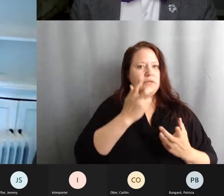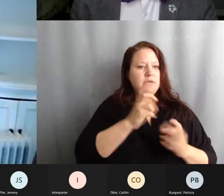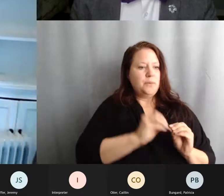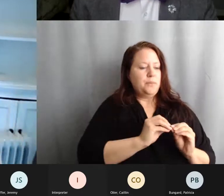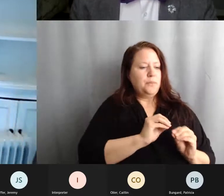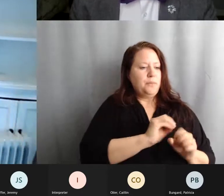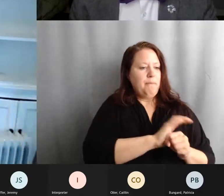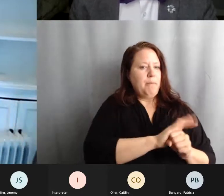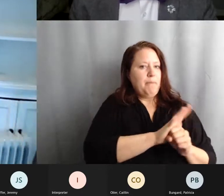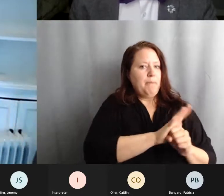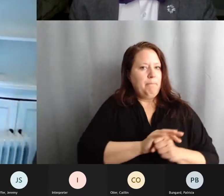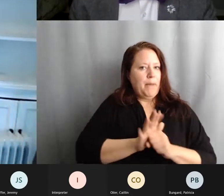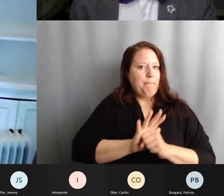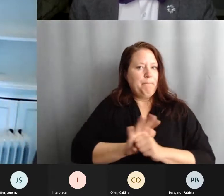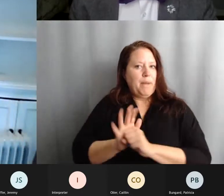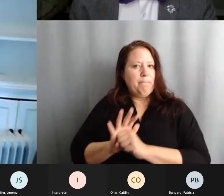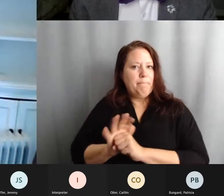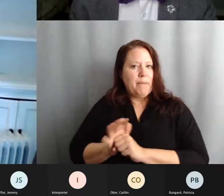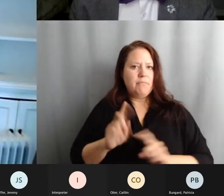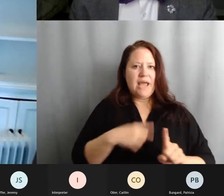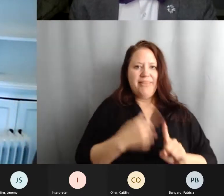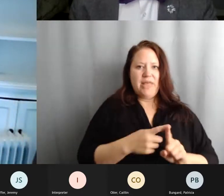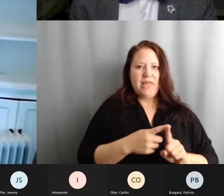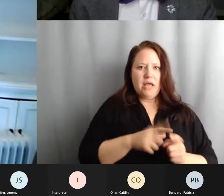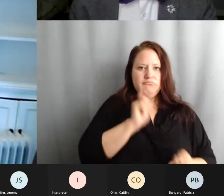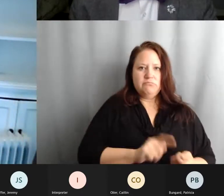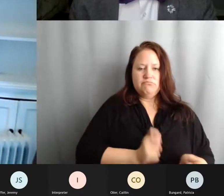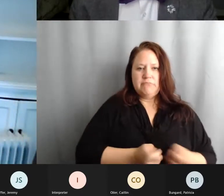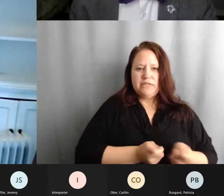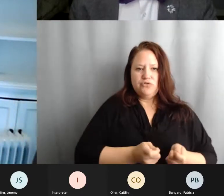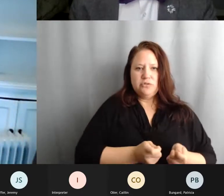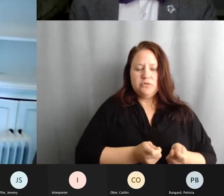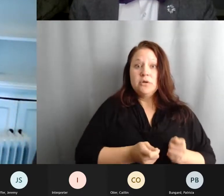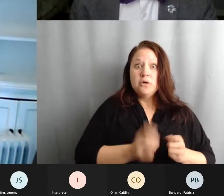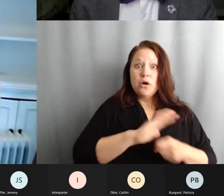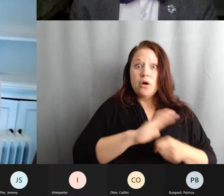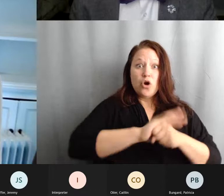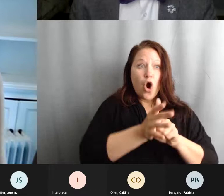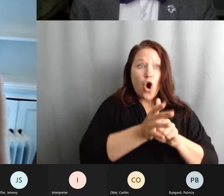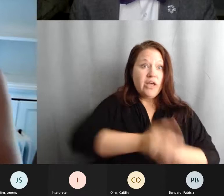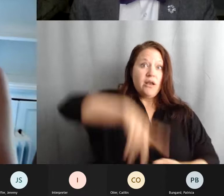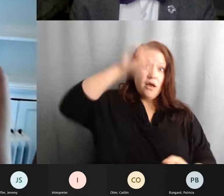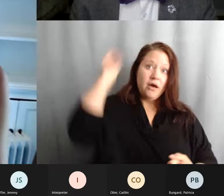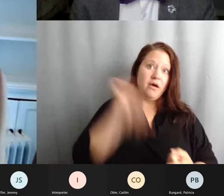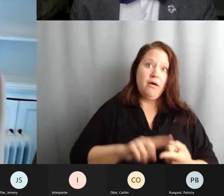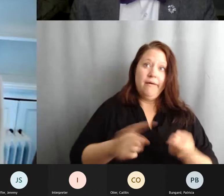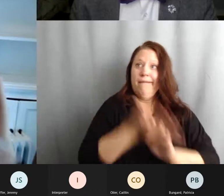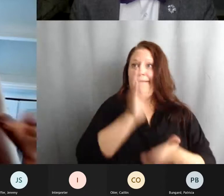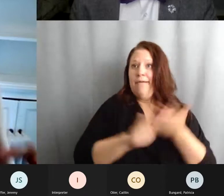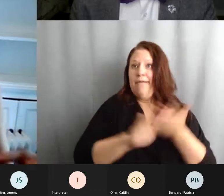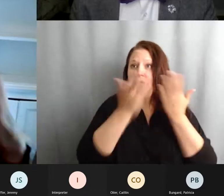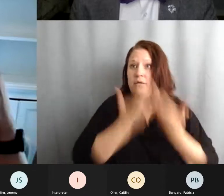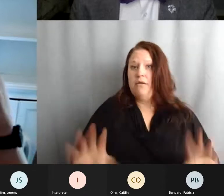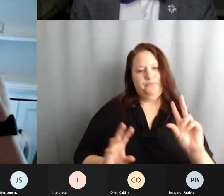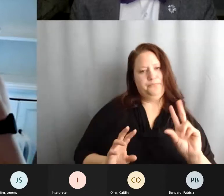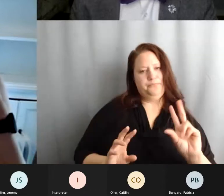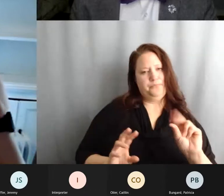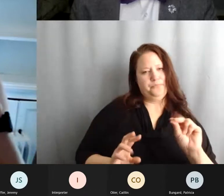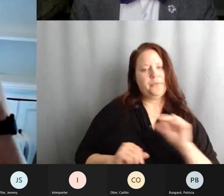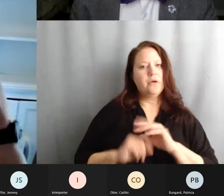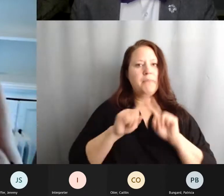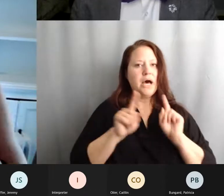and a little flare up there, and then you can deal with it. We probably never will be completely rid of it. But if we can manage these little